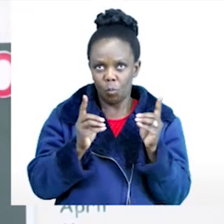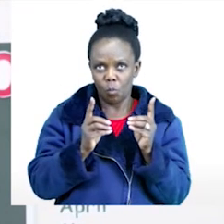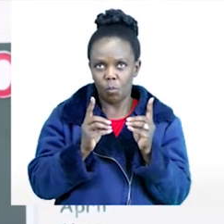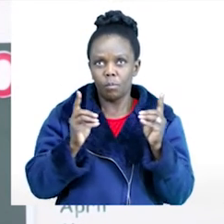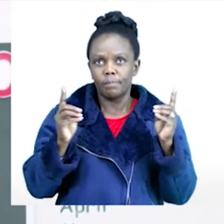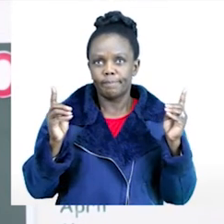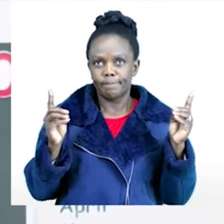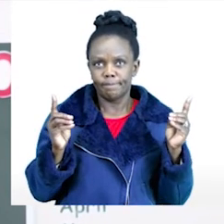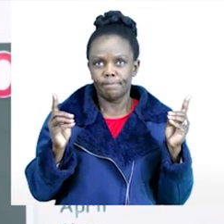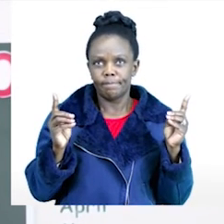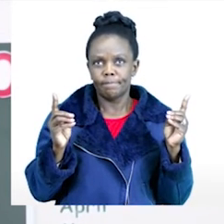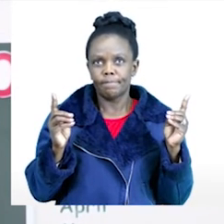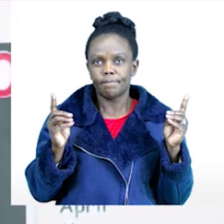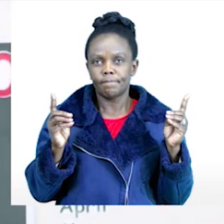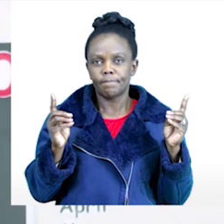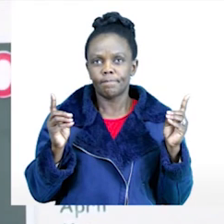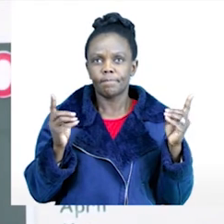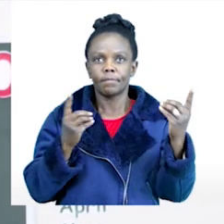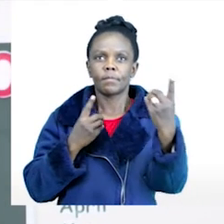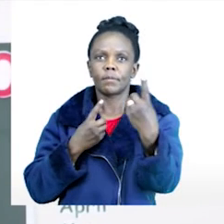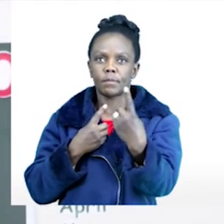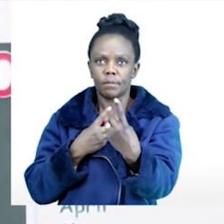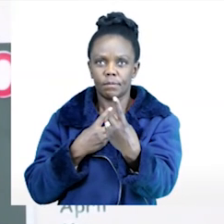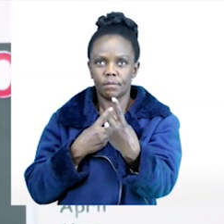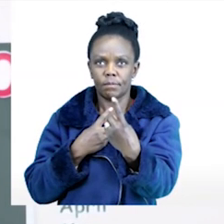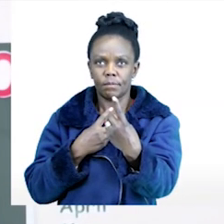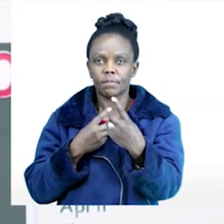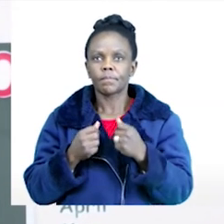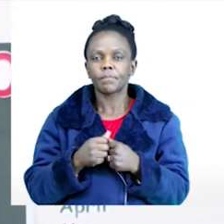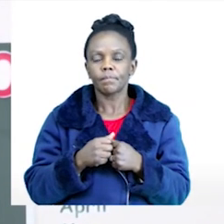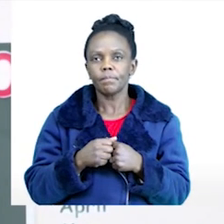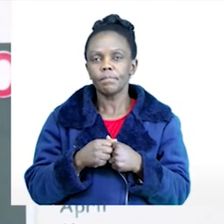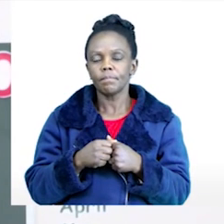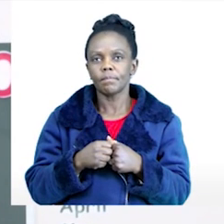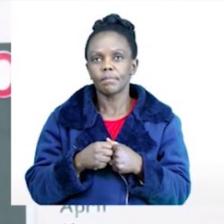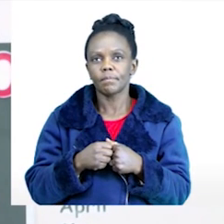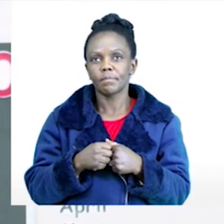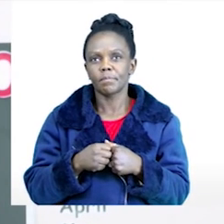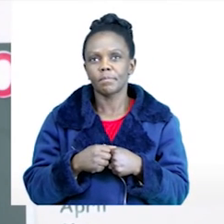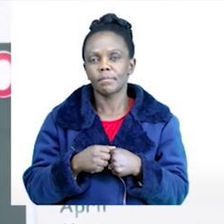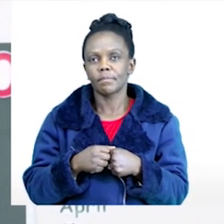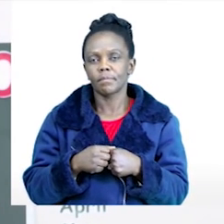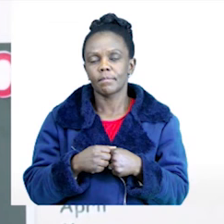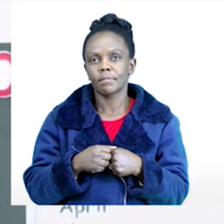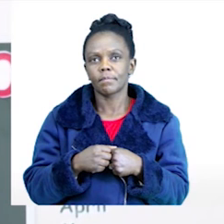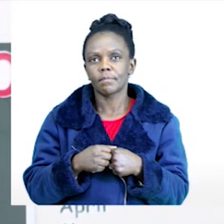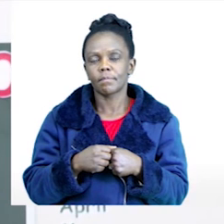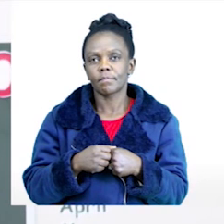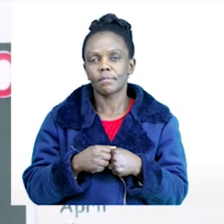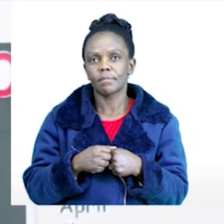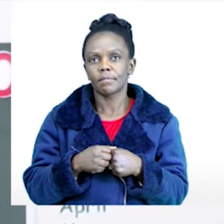social distancing by checking beside you and in front of you to make sure you're not touching anyone or